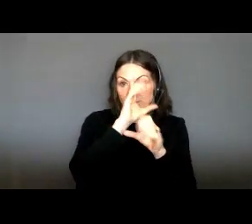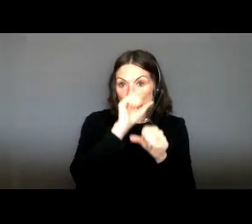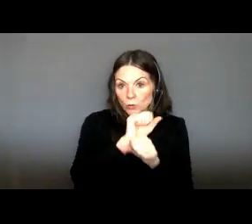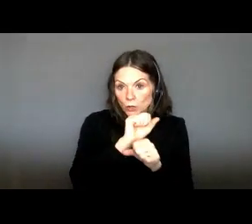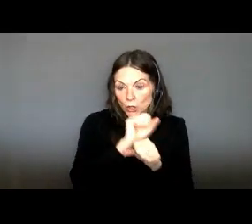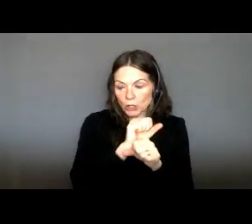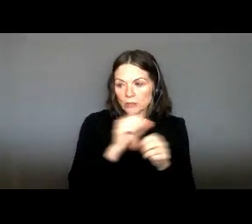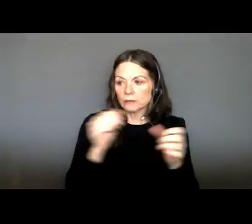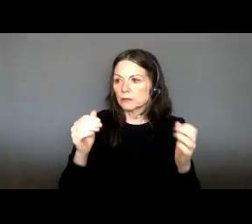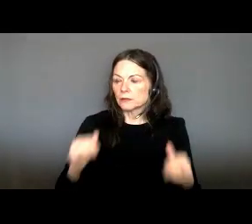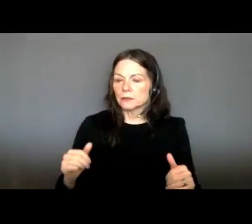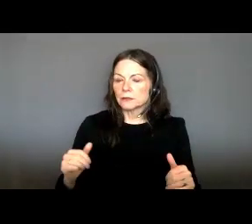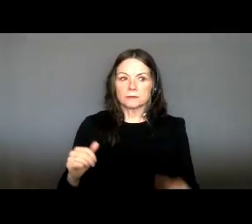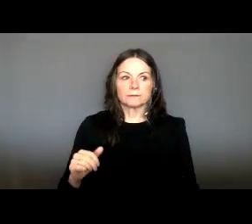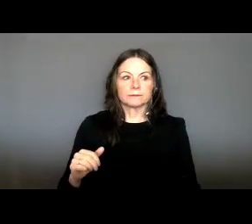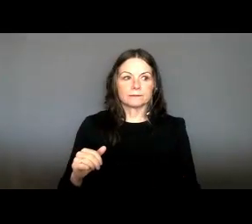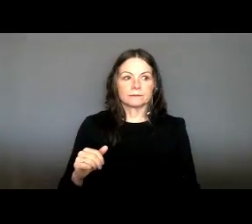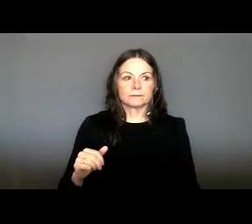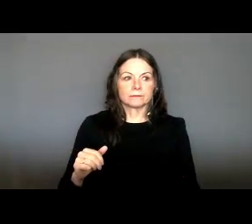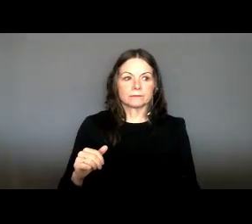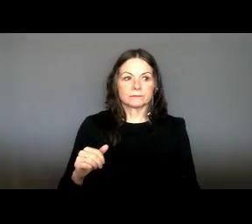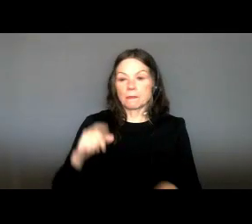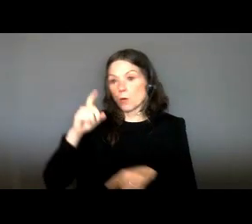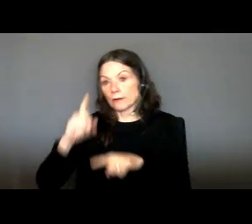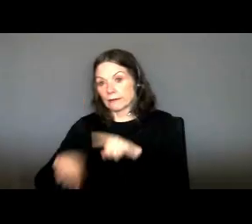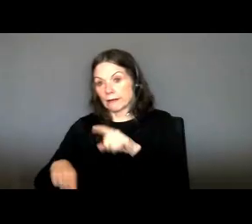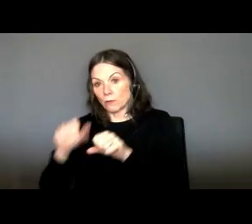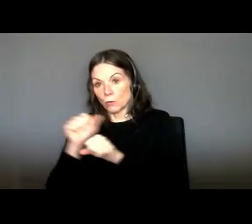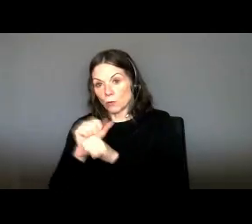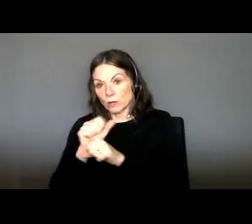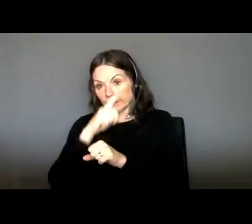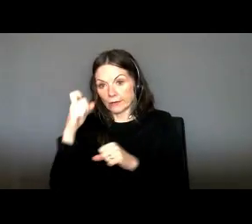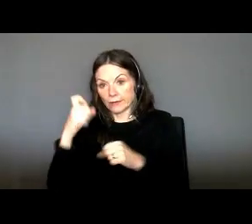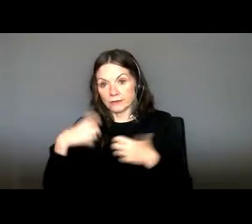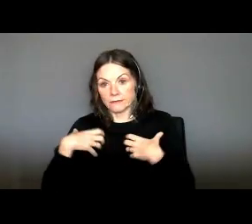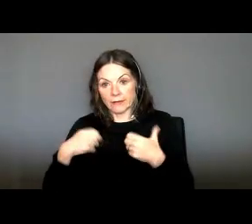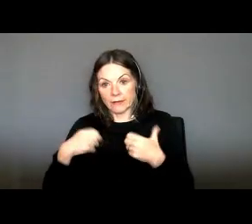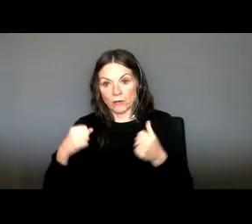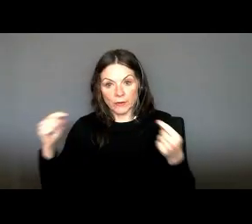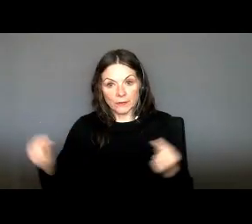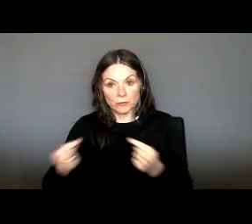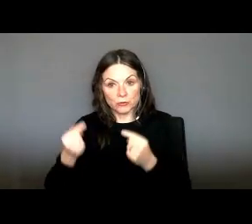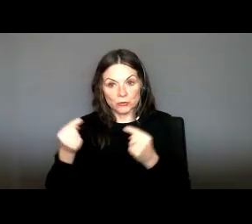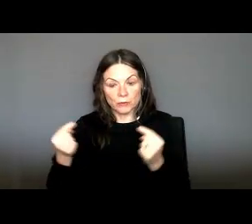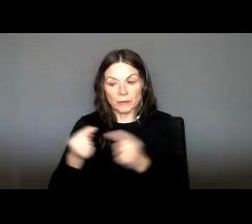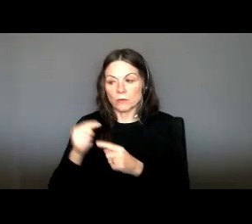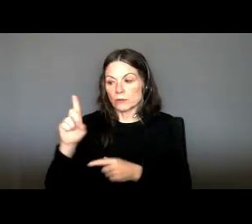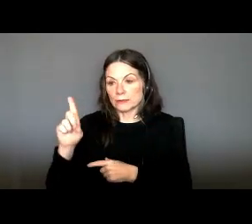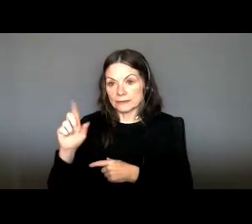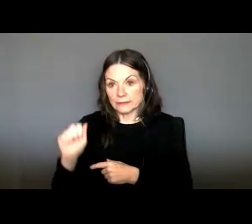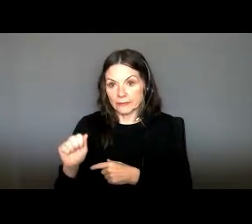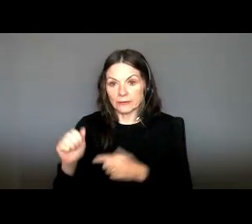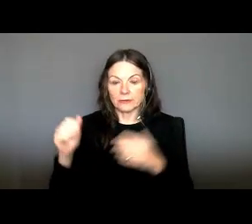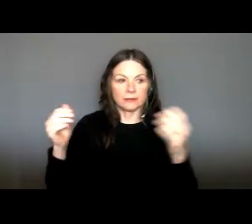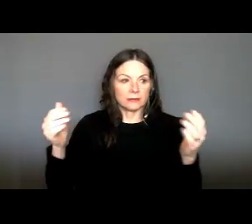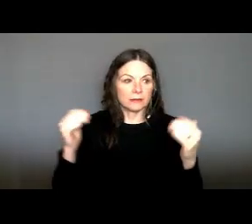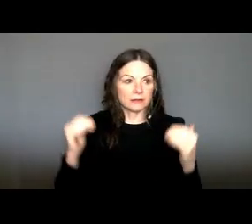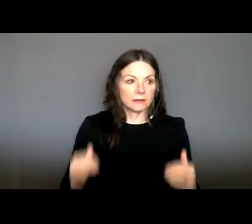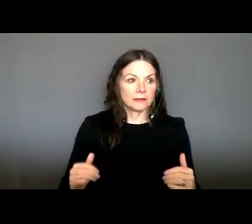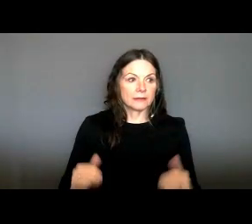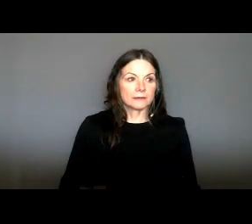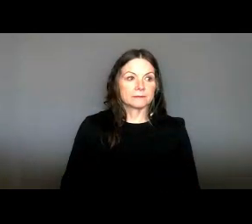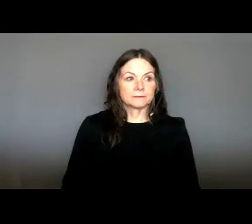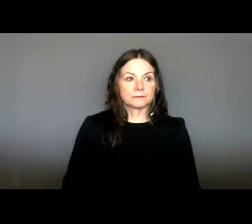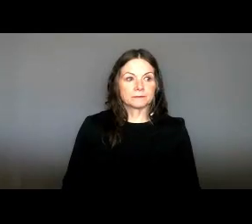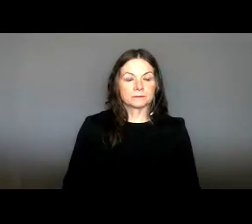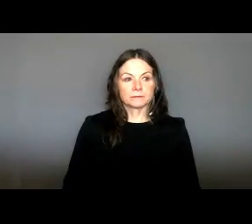and I'm unable to work due to health injury or disability. Moving to the next question,